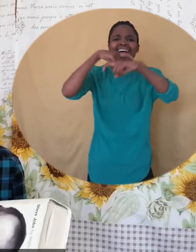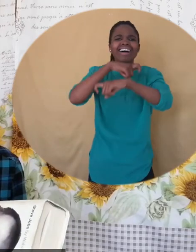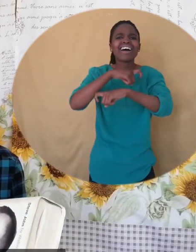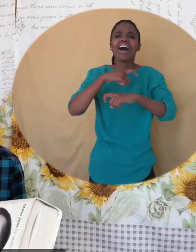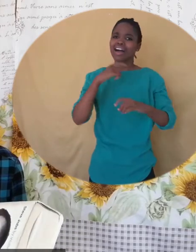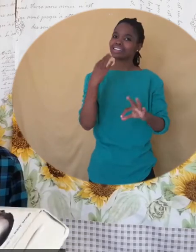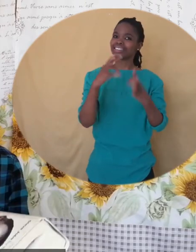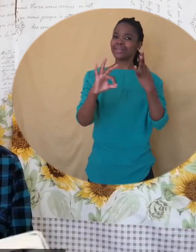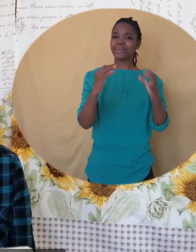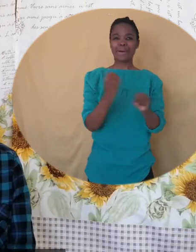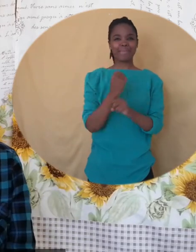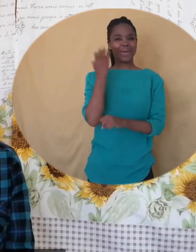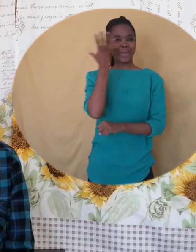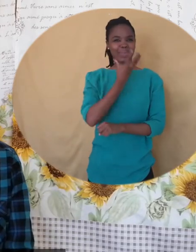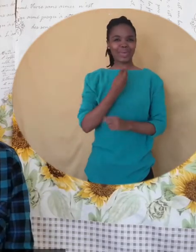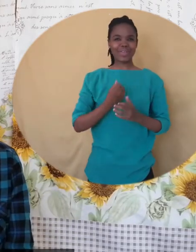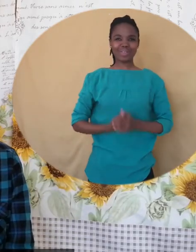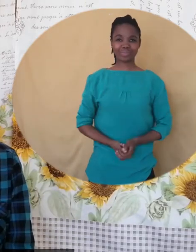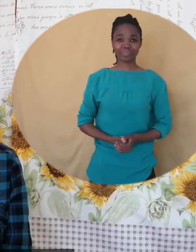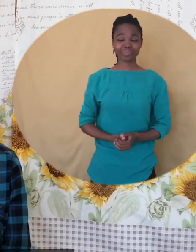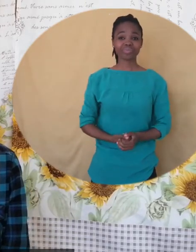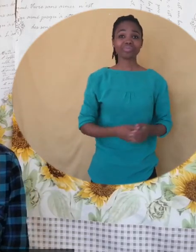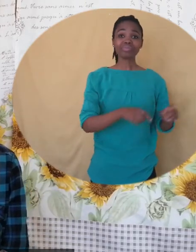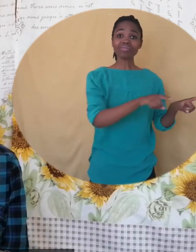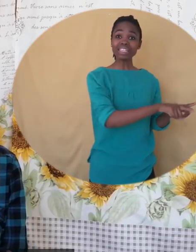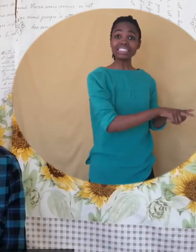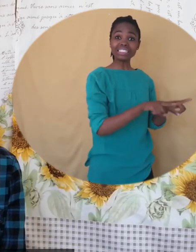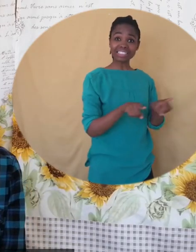simple and beautiful.